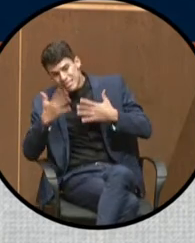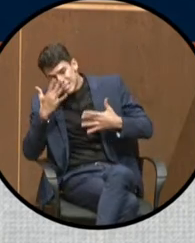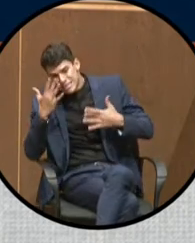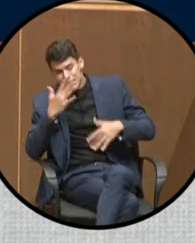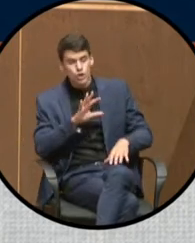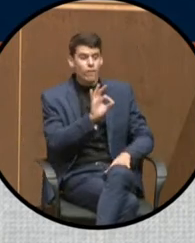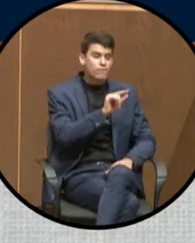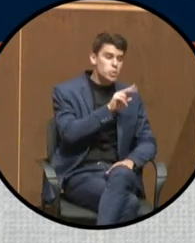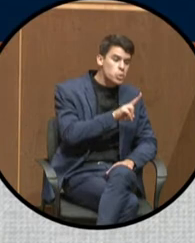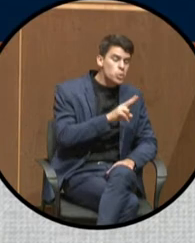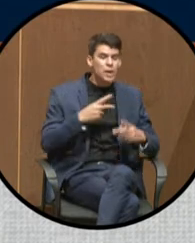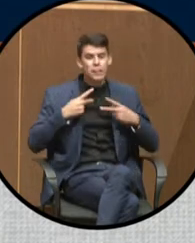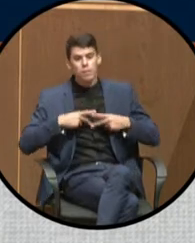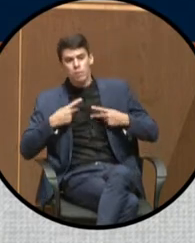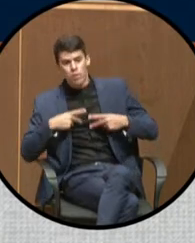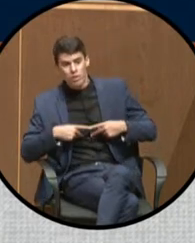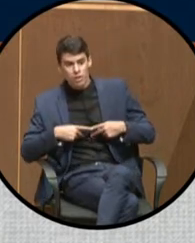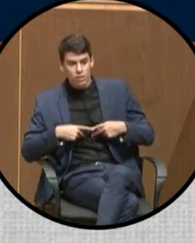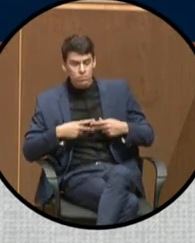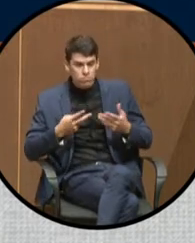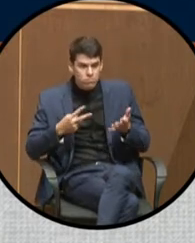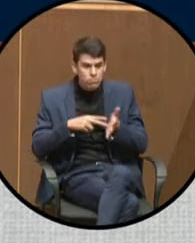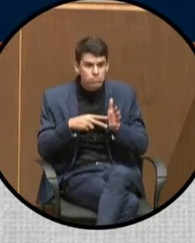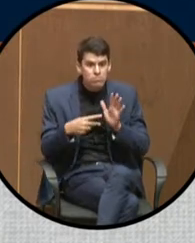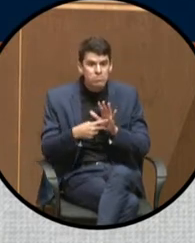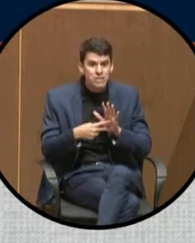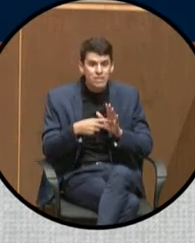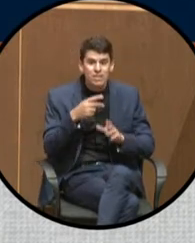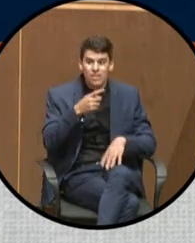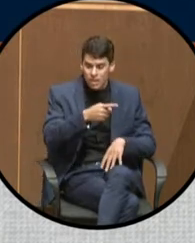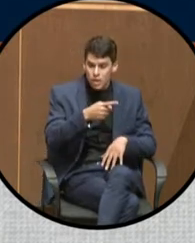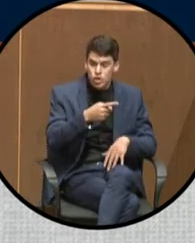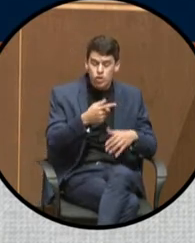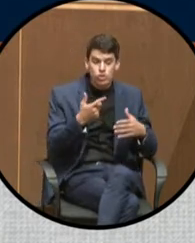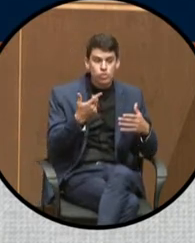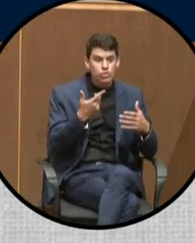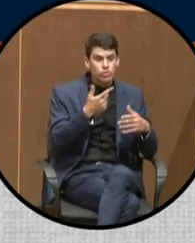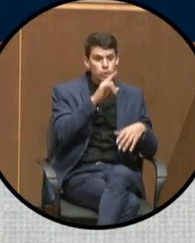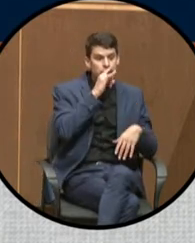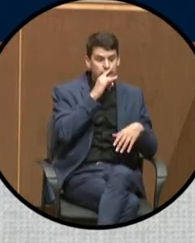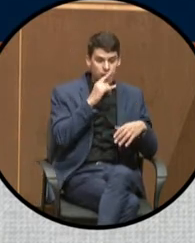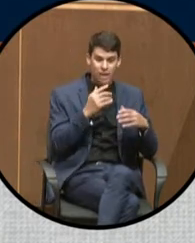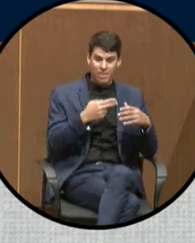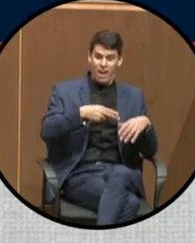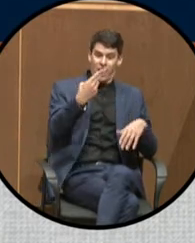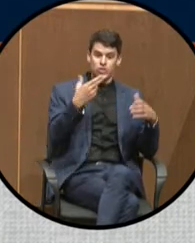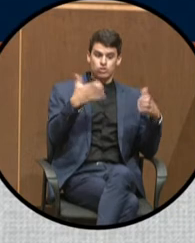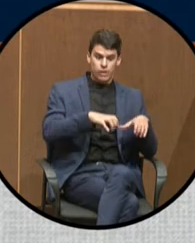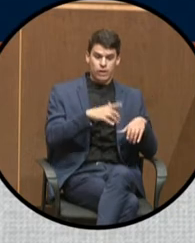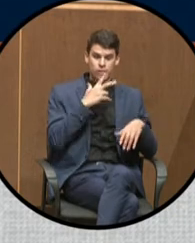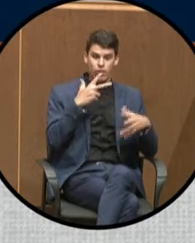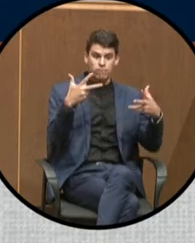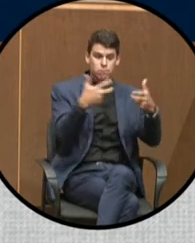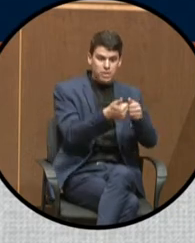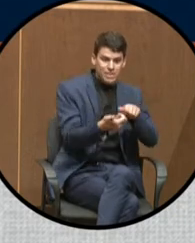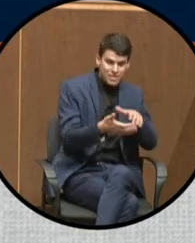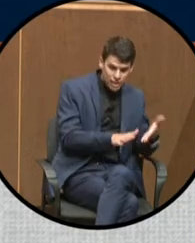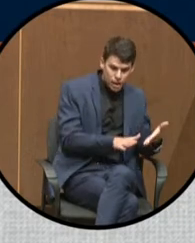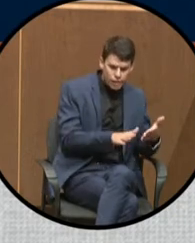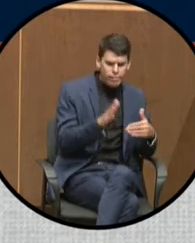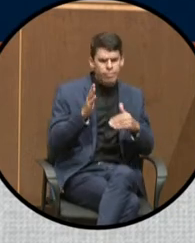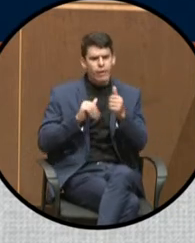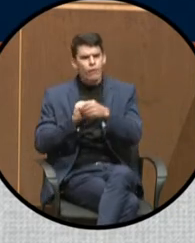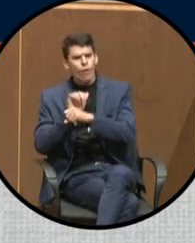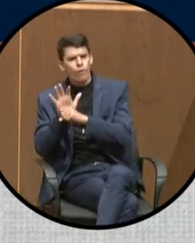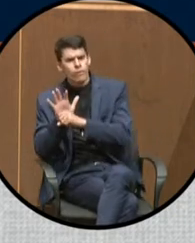pneumonia. That means your child has a better chance dying in a car accident than dying of COVID. And terrifying children